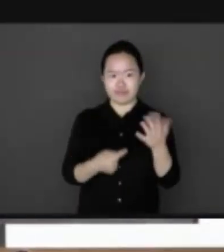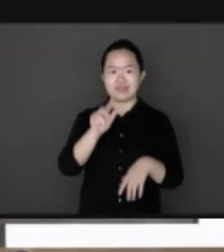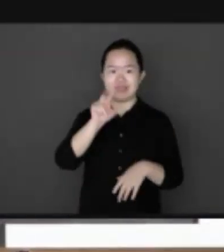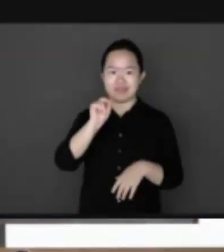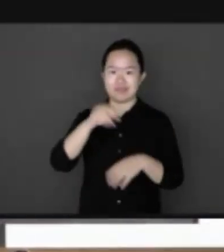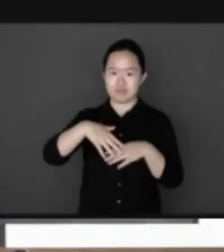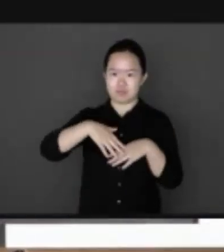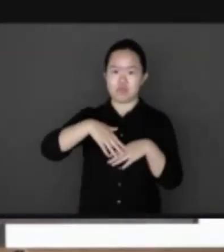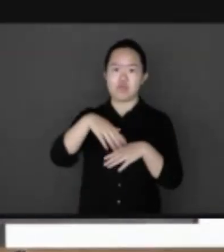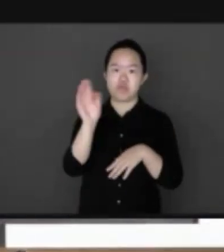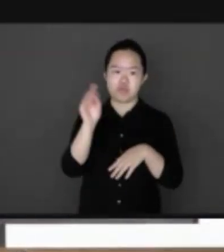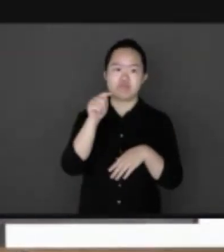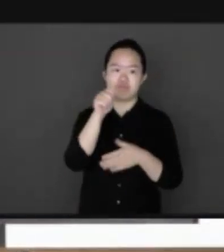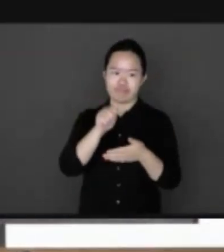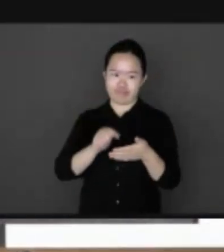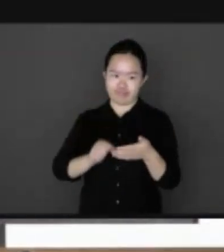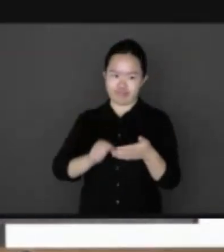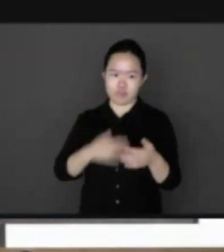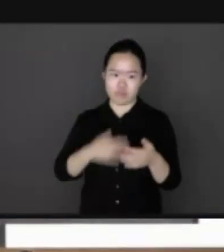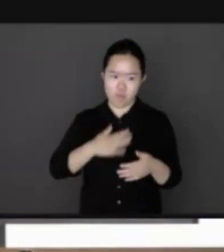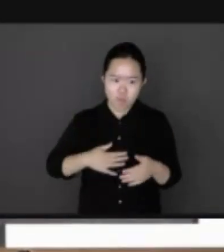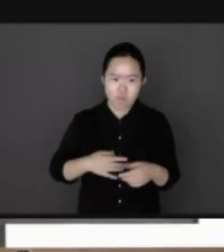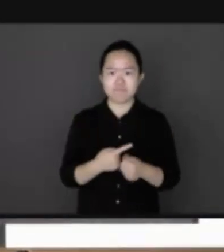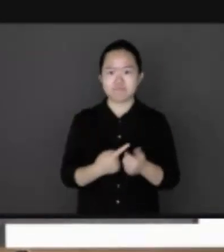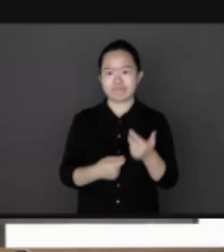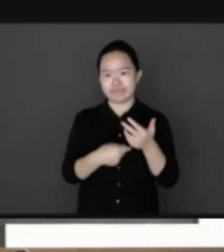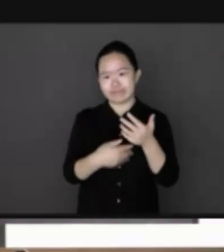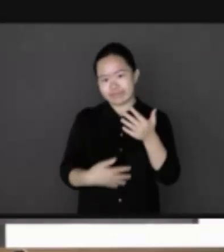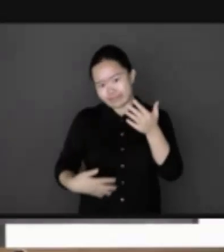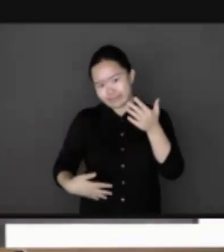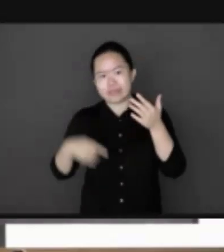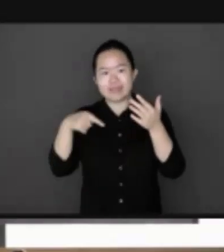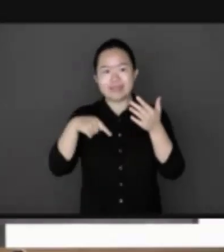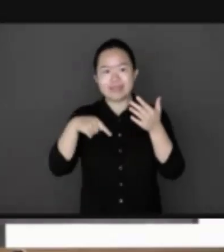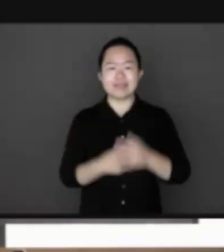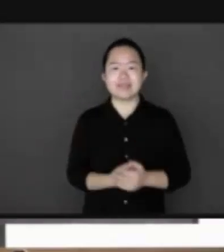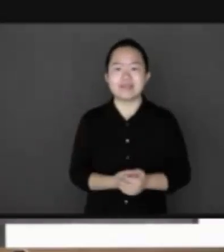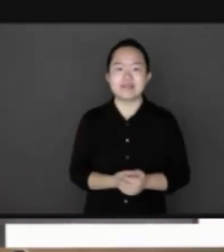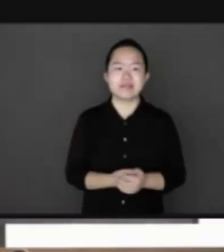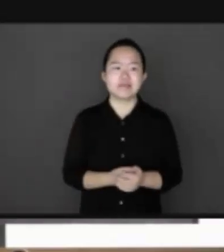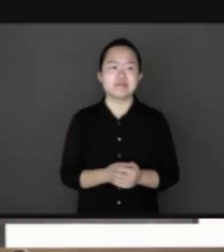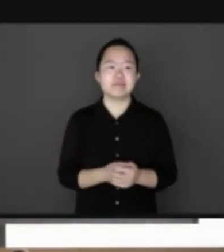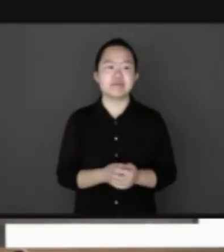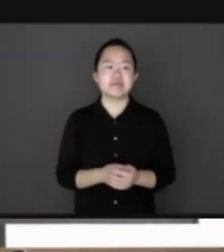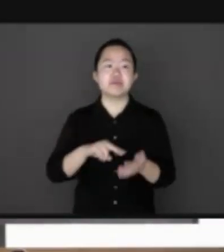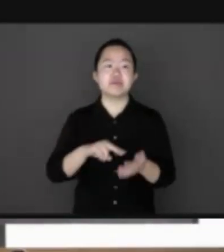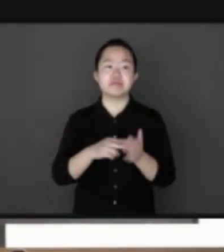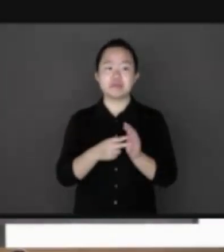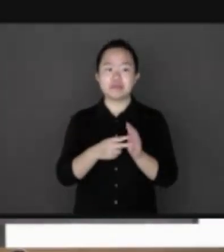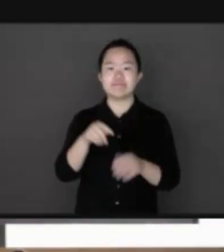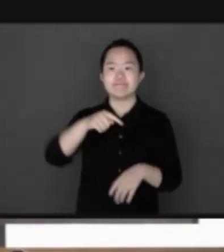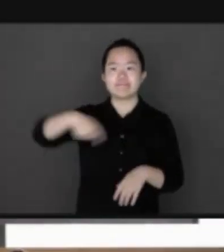WCAG or just different than WCAG. So many stakeholders have struggled with this for a long